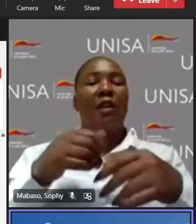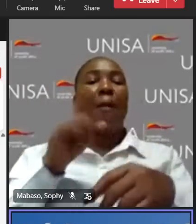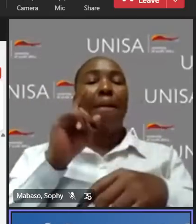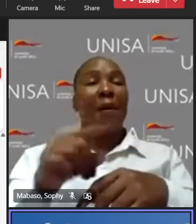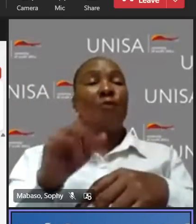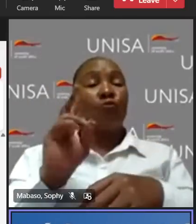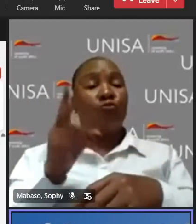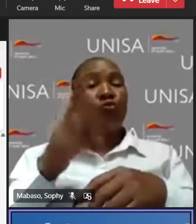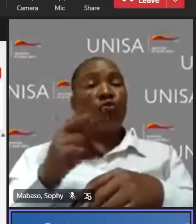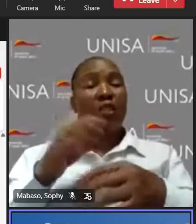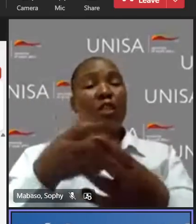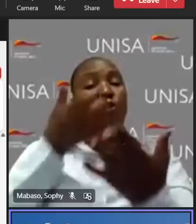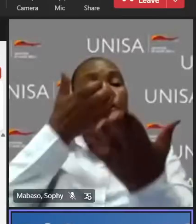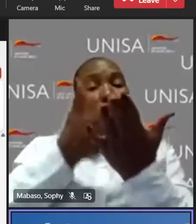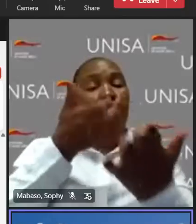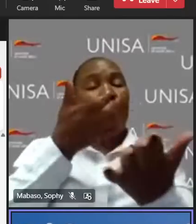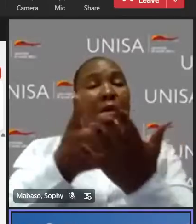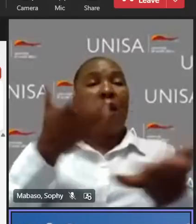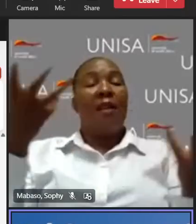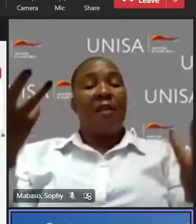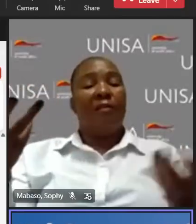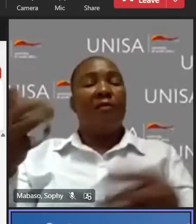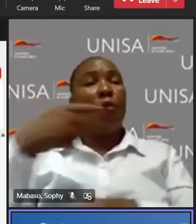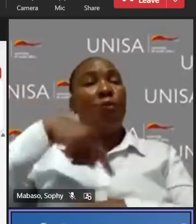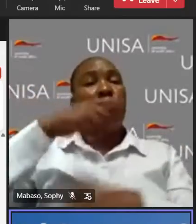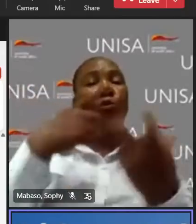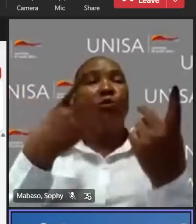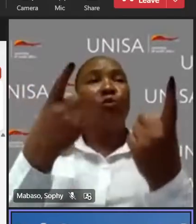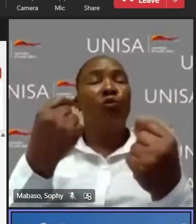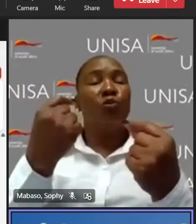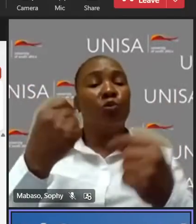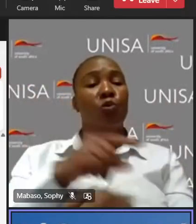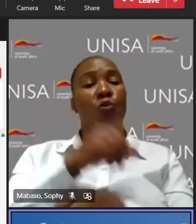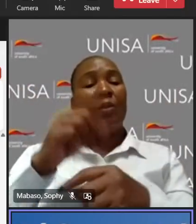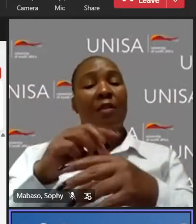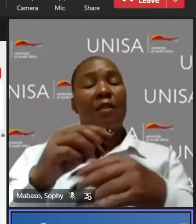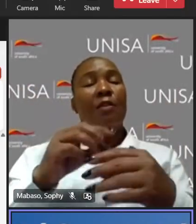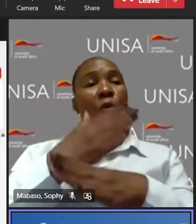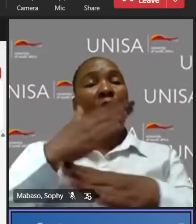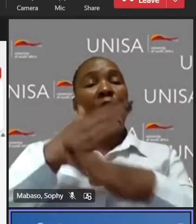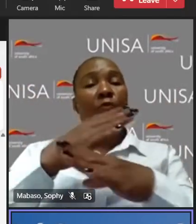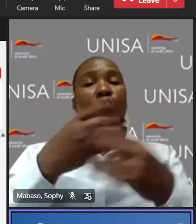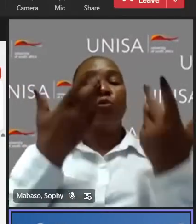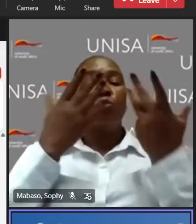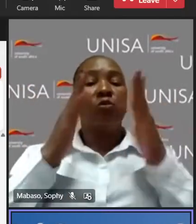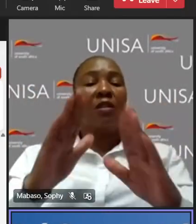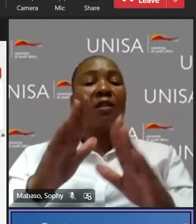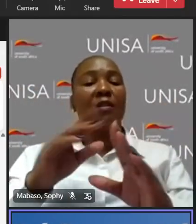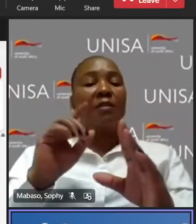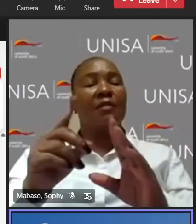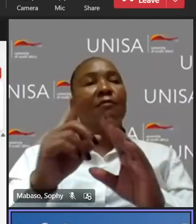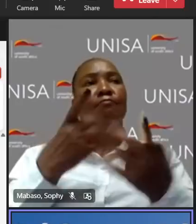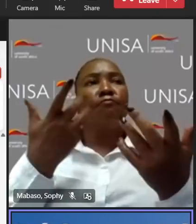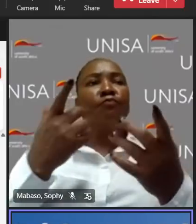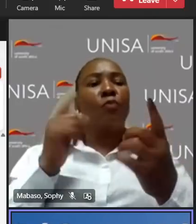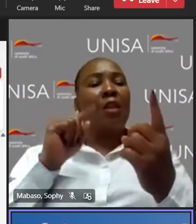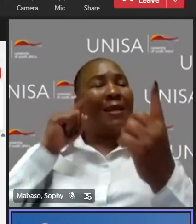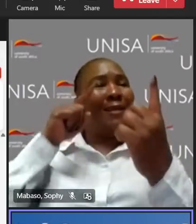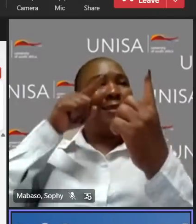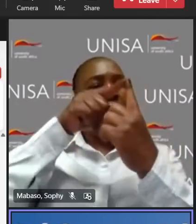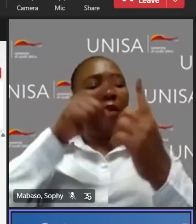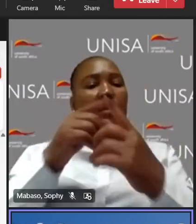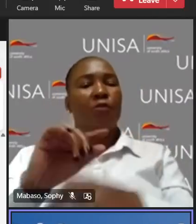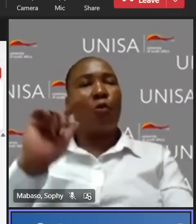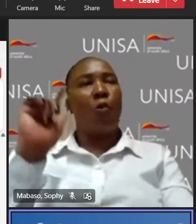be economical. And we do work with students that are targeted on all